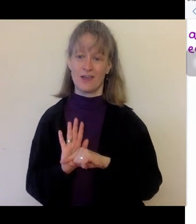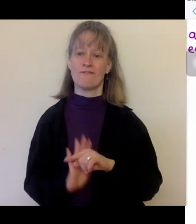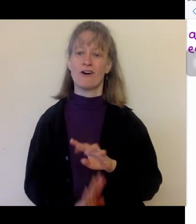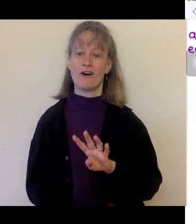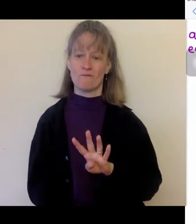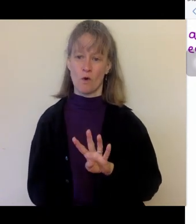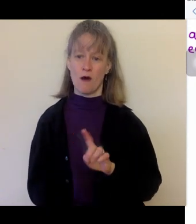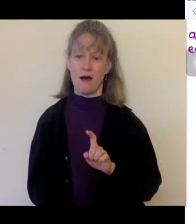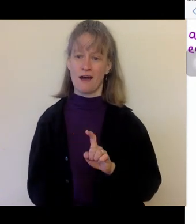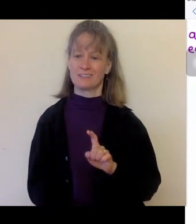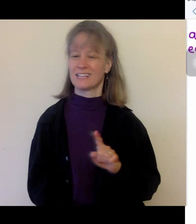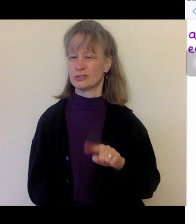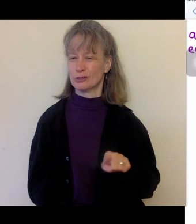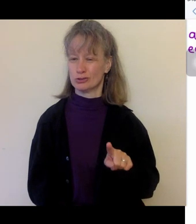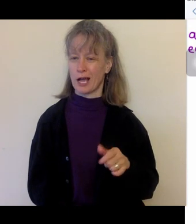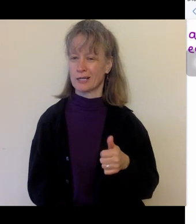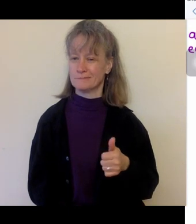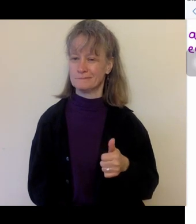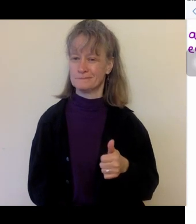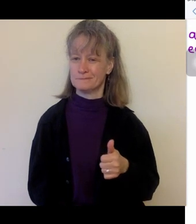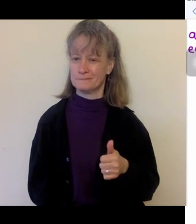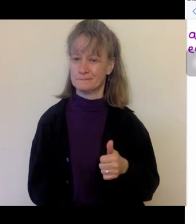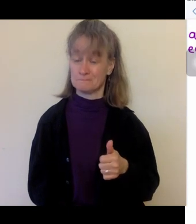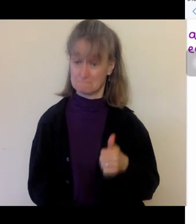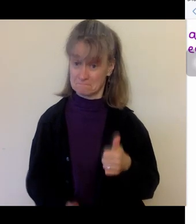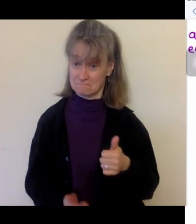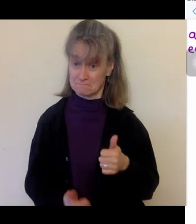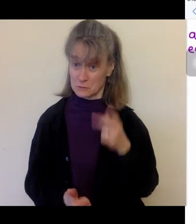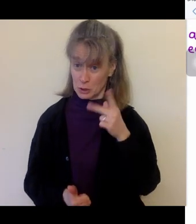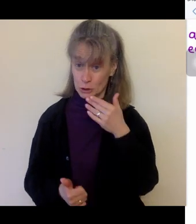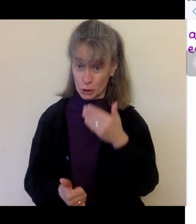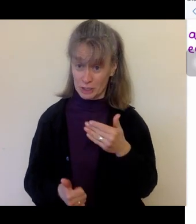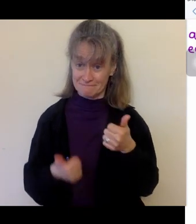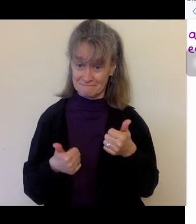Check. That looks good.